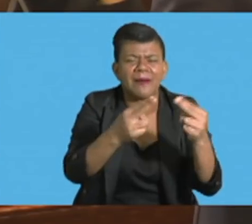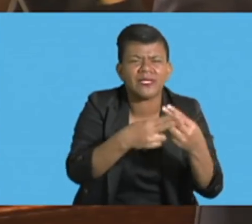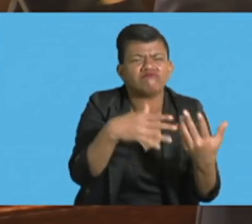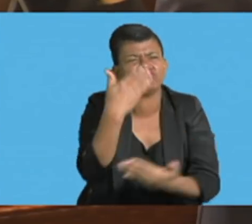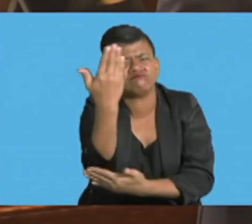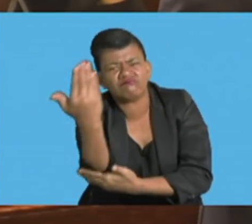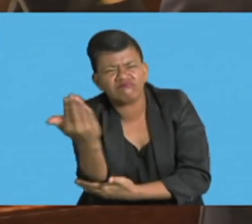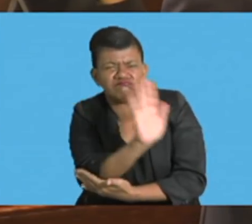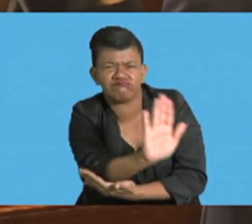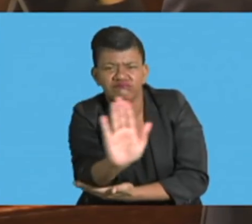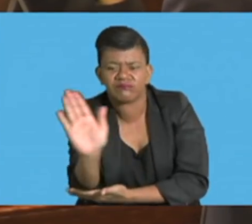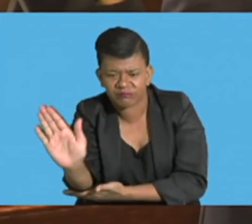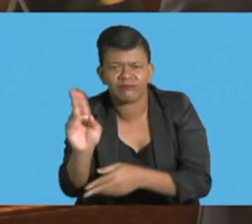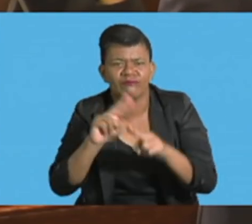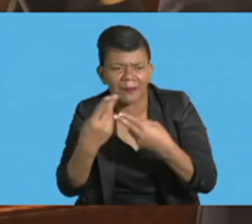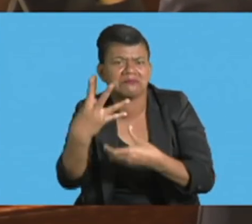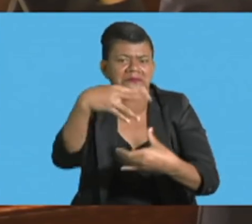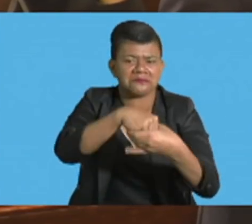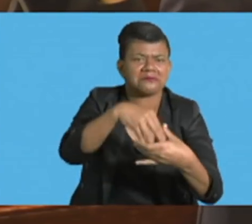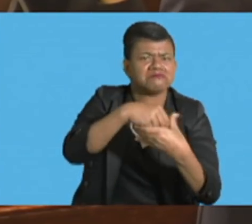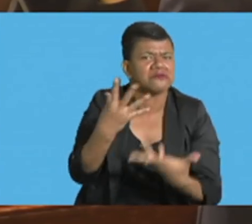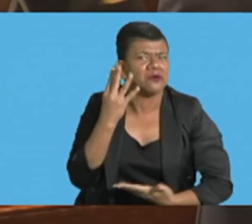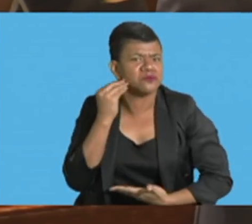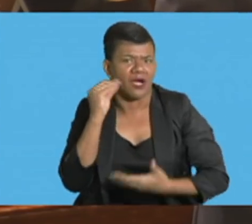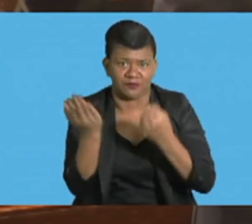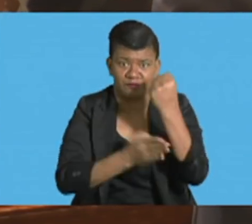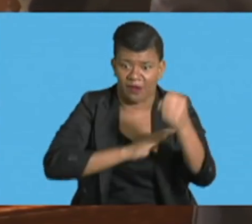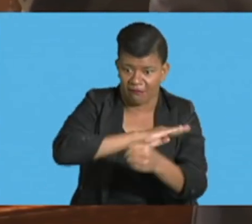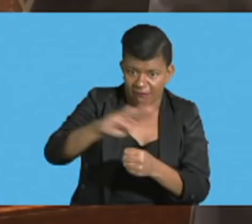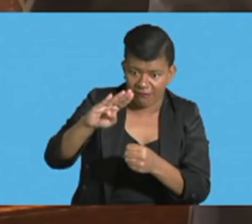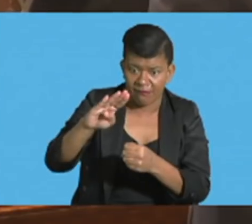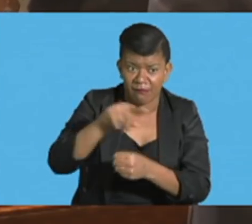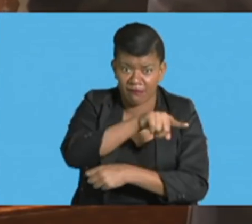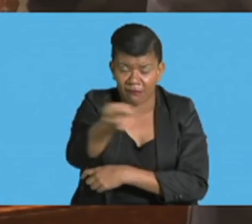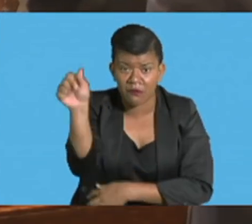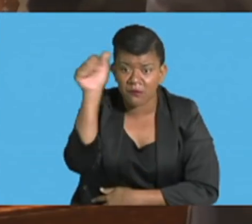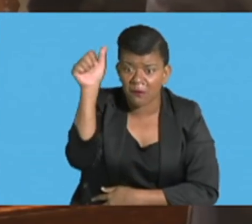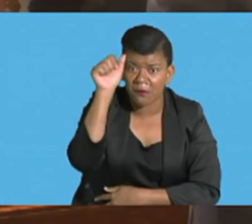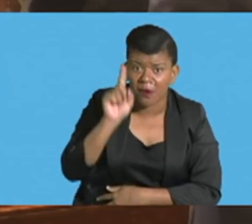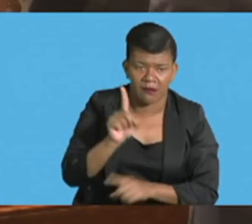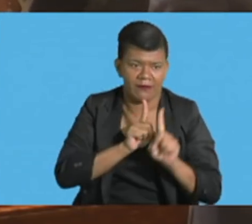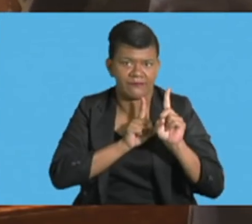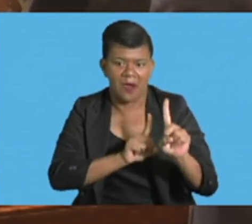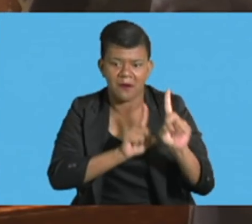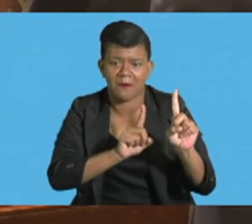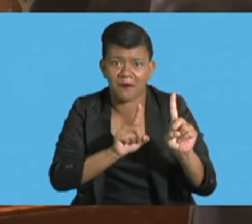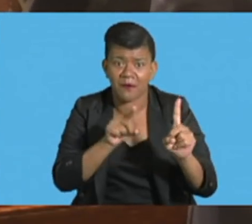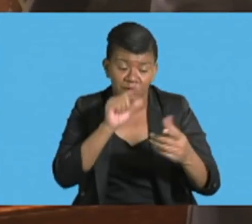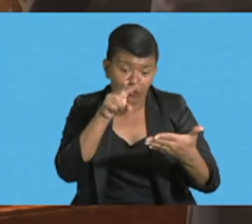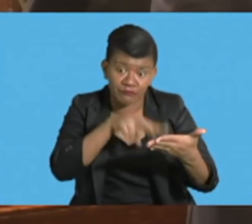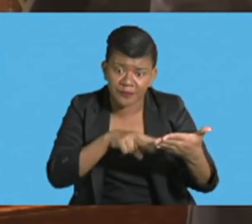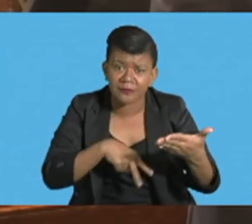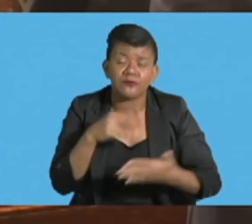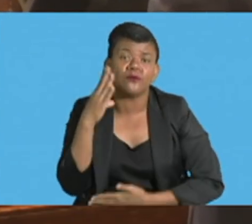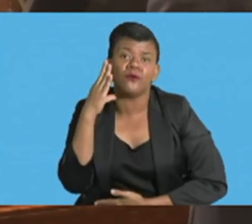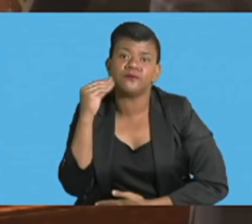Mr. Speaker, anyone who follows the world sugar market would know that we're currently faced with forecasts of